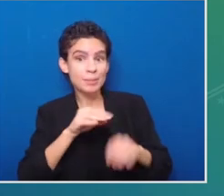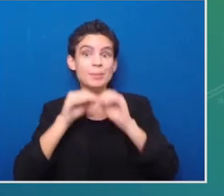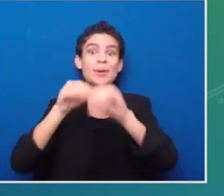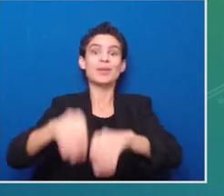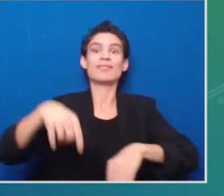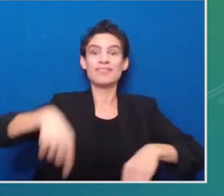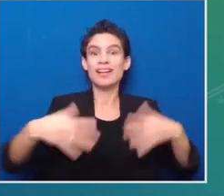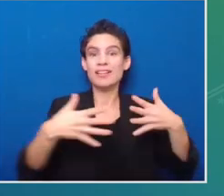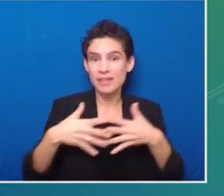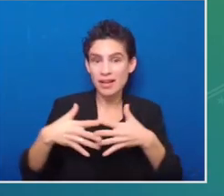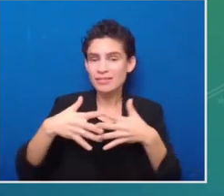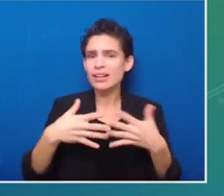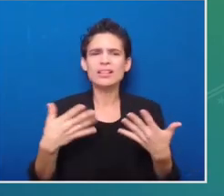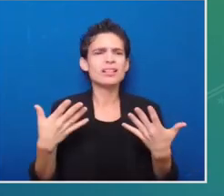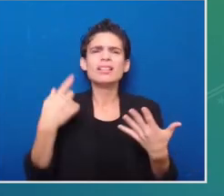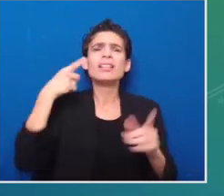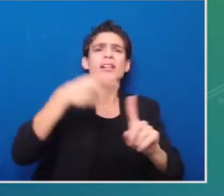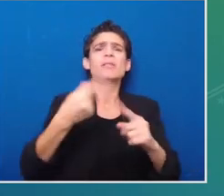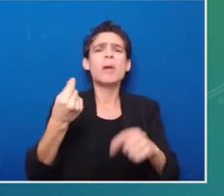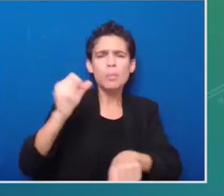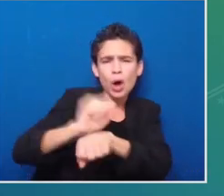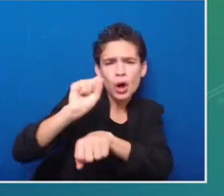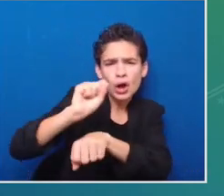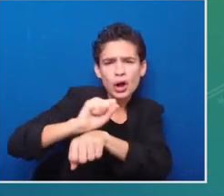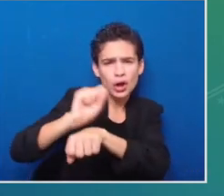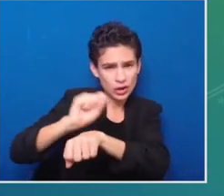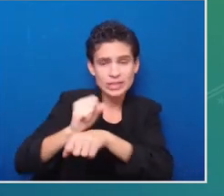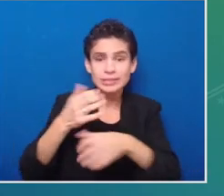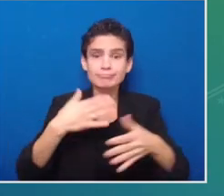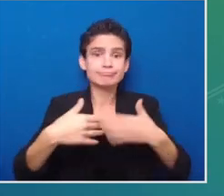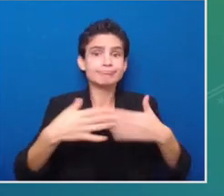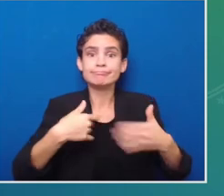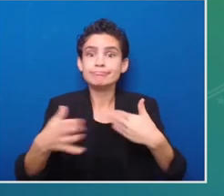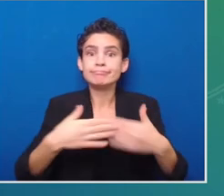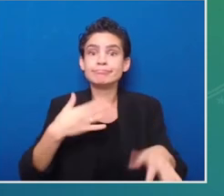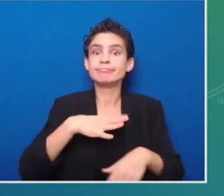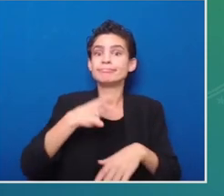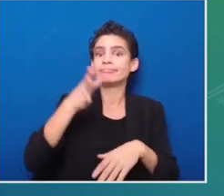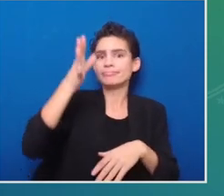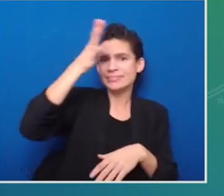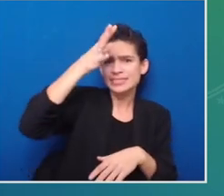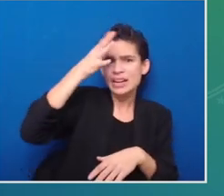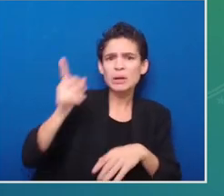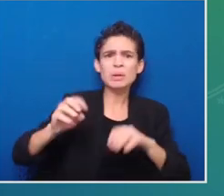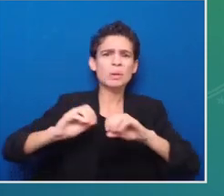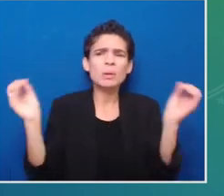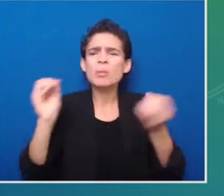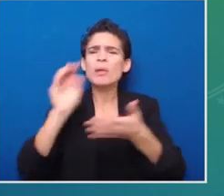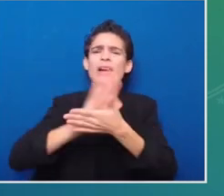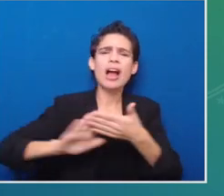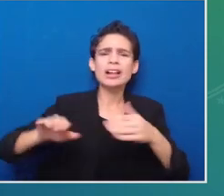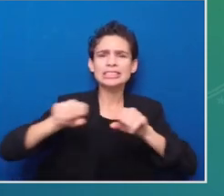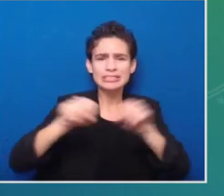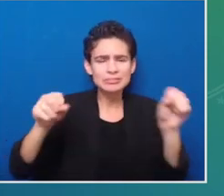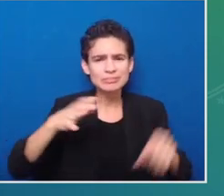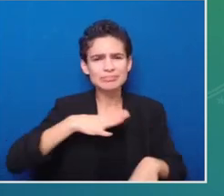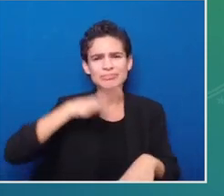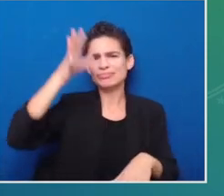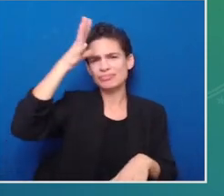work. And despite not having a college degree, my hardworking, gentle